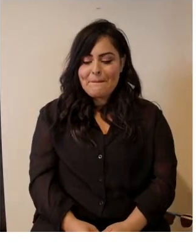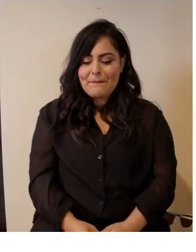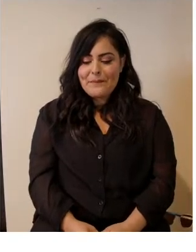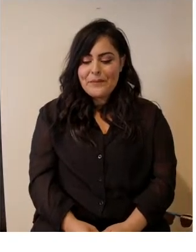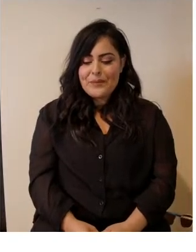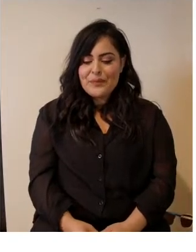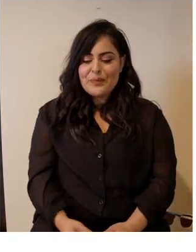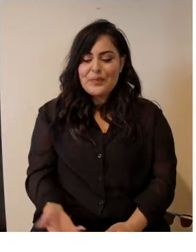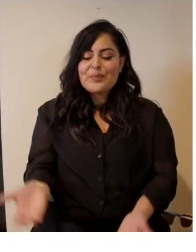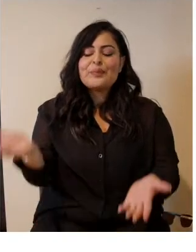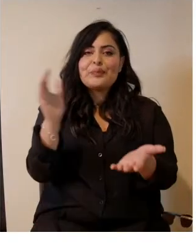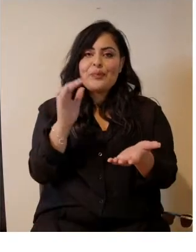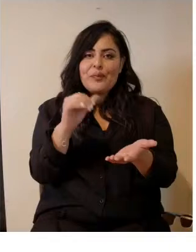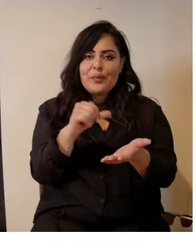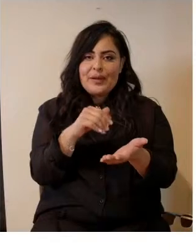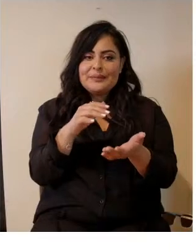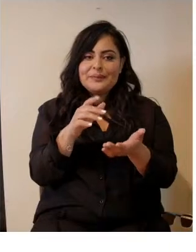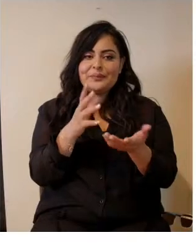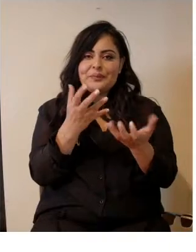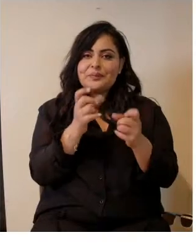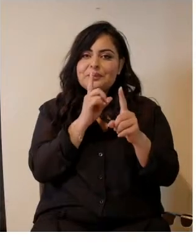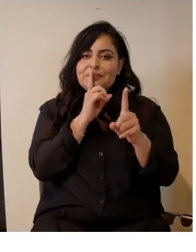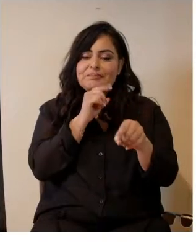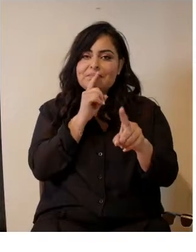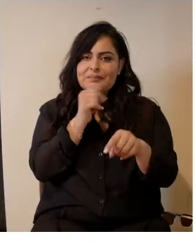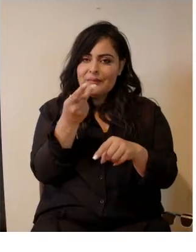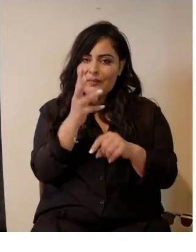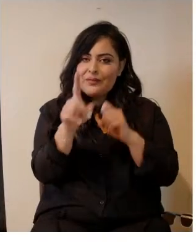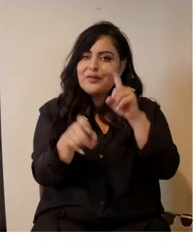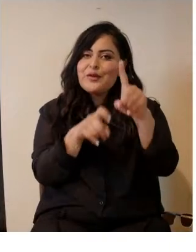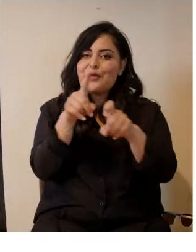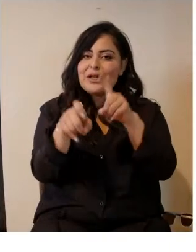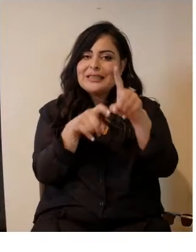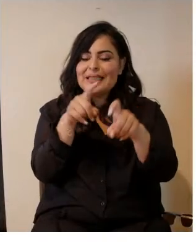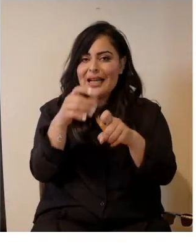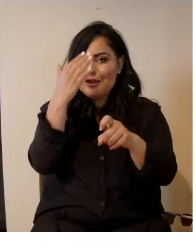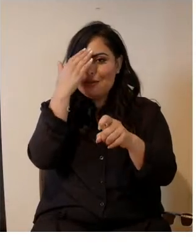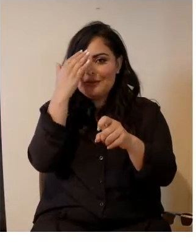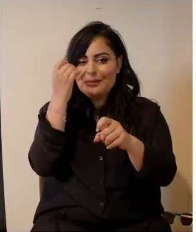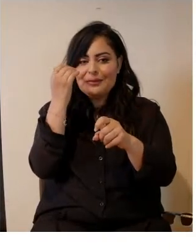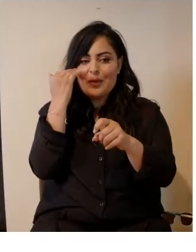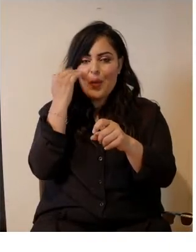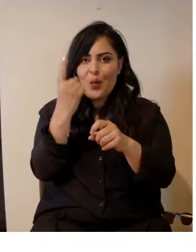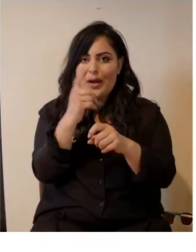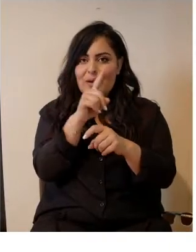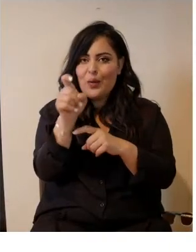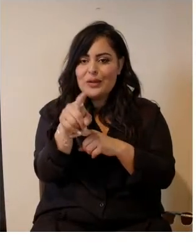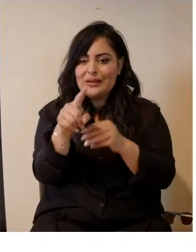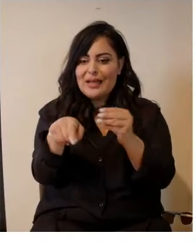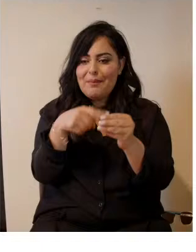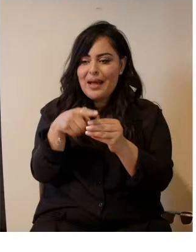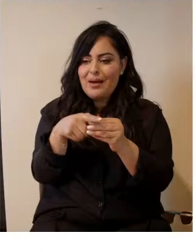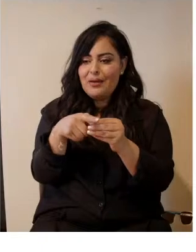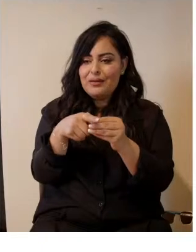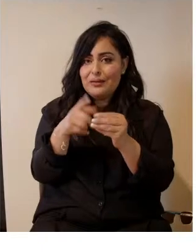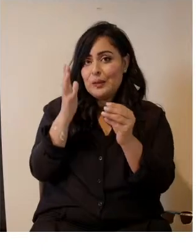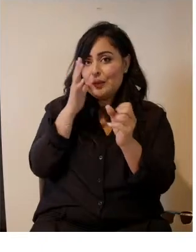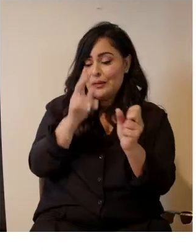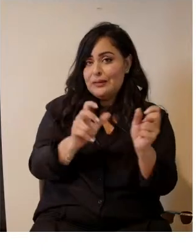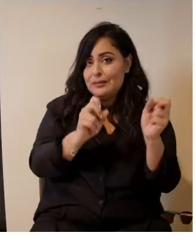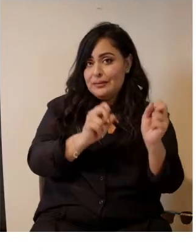I just wanted to answer a few questions. I understand there was a question about whether or not they're letting people into